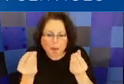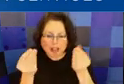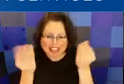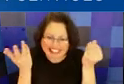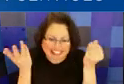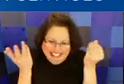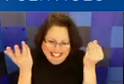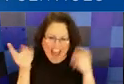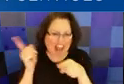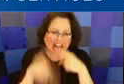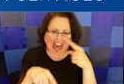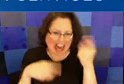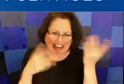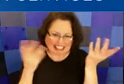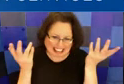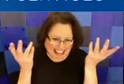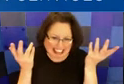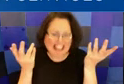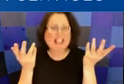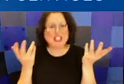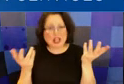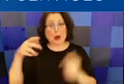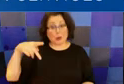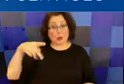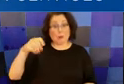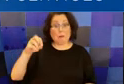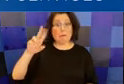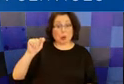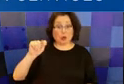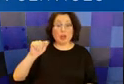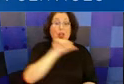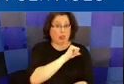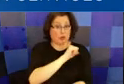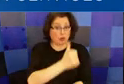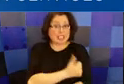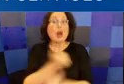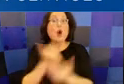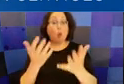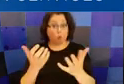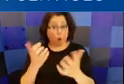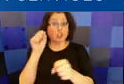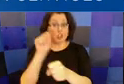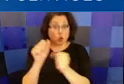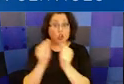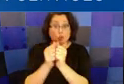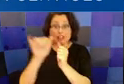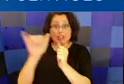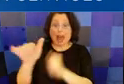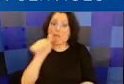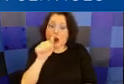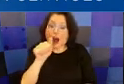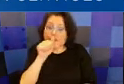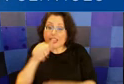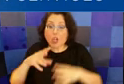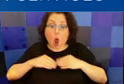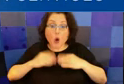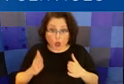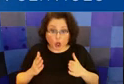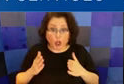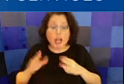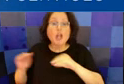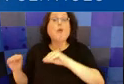are no longer willing to undertake that. But Port Authority is still committed to working with the property owner as development occurs on the site to